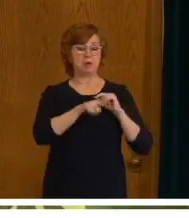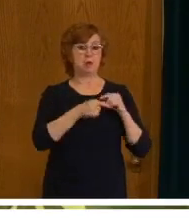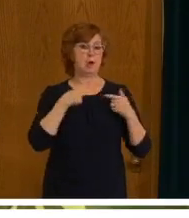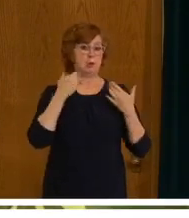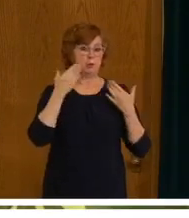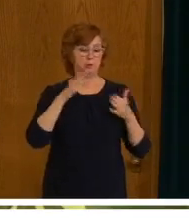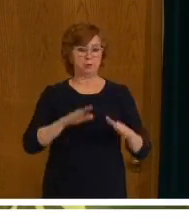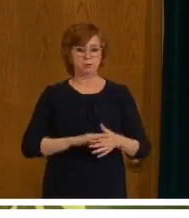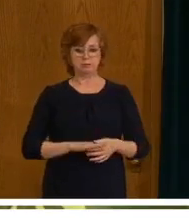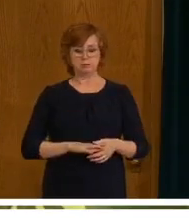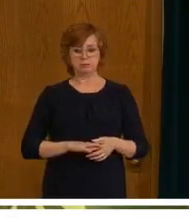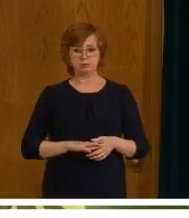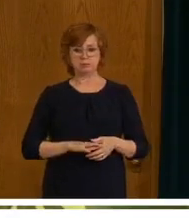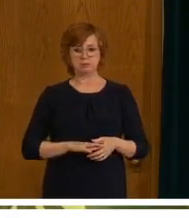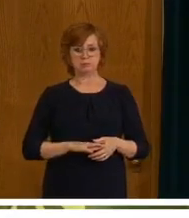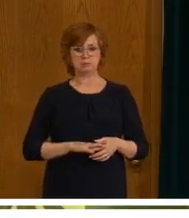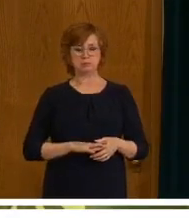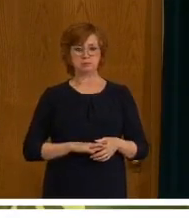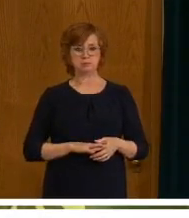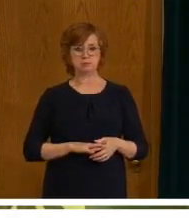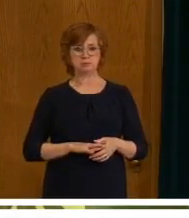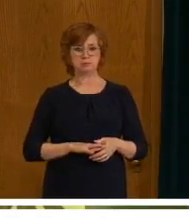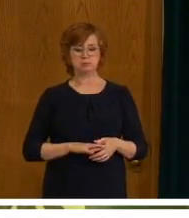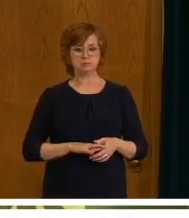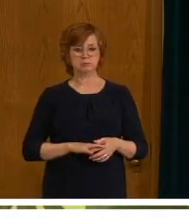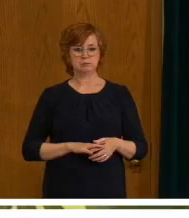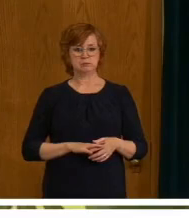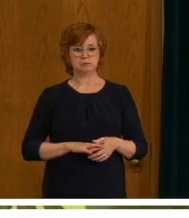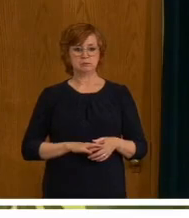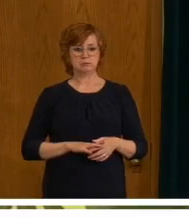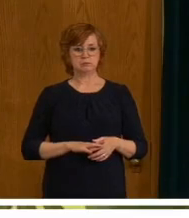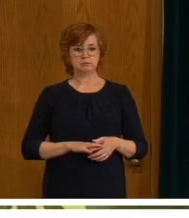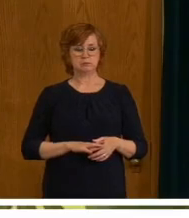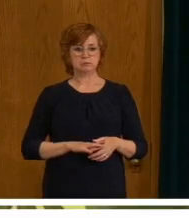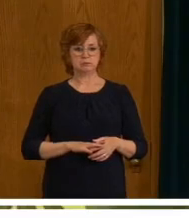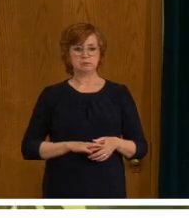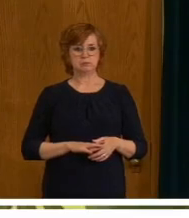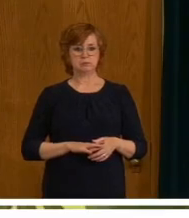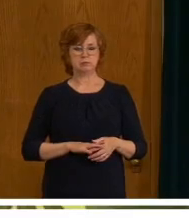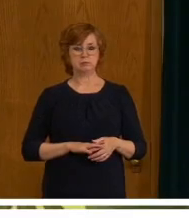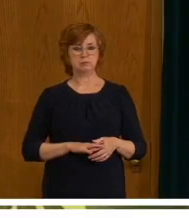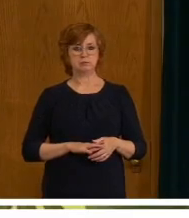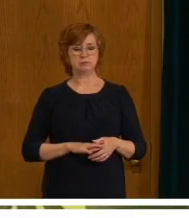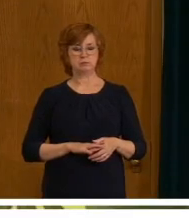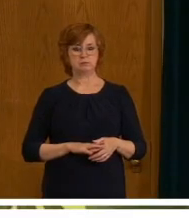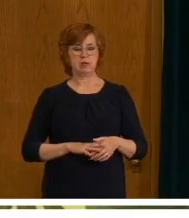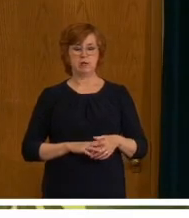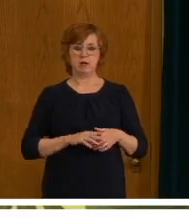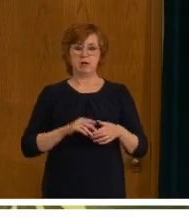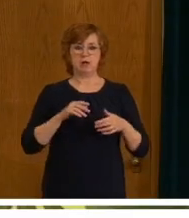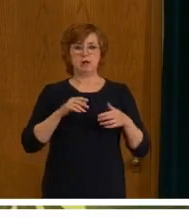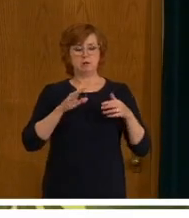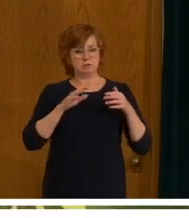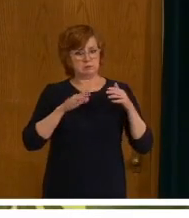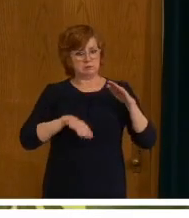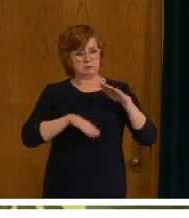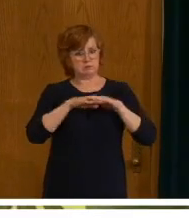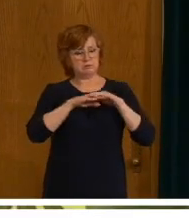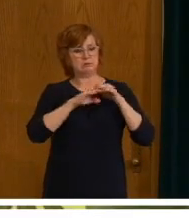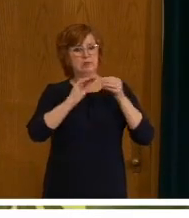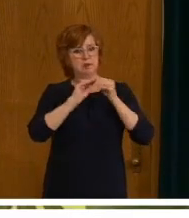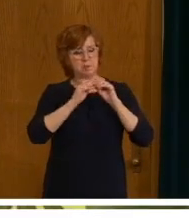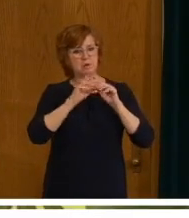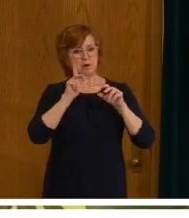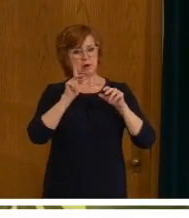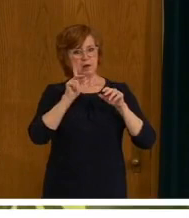the numbers that they can handle in the stadium, and the numbers ultimately that they can handle safely. And then, I